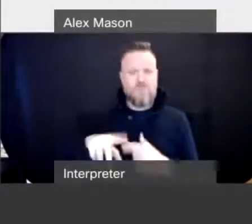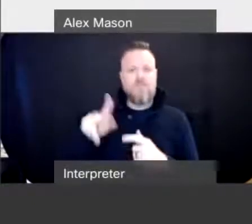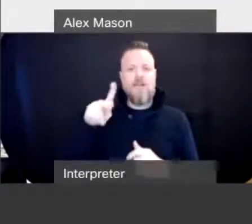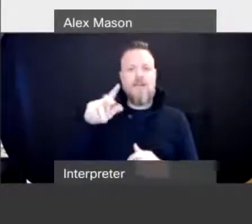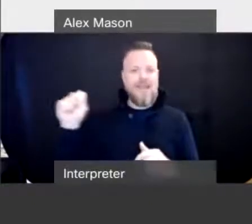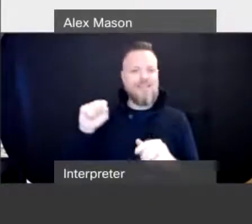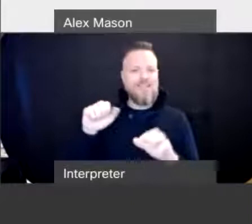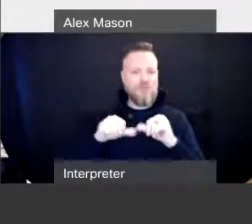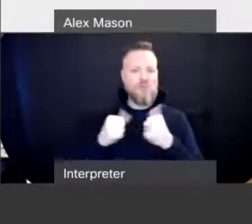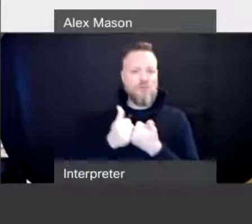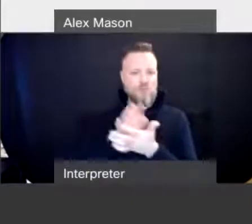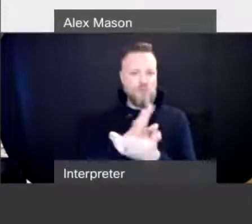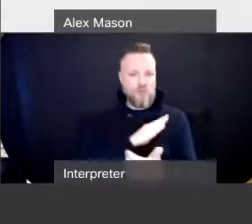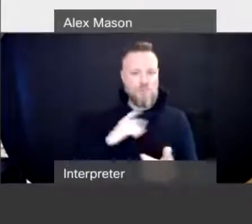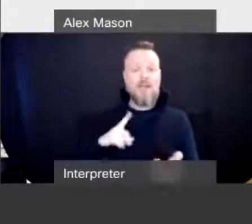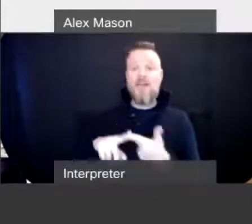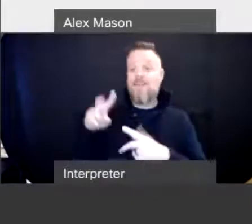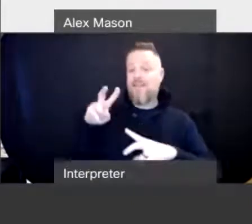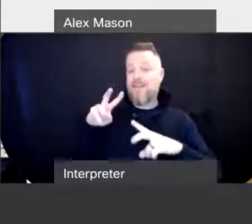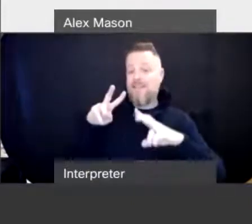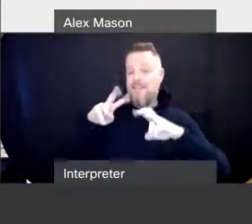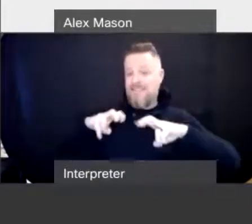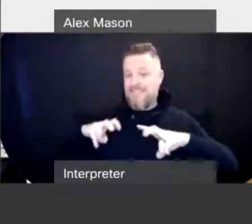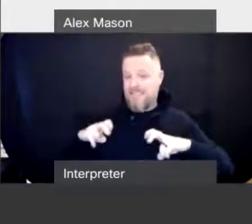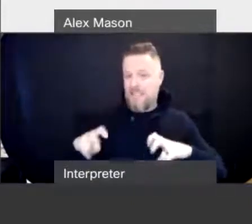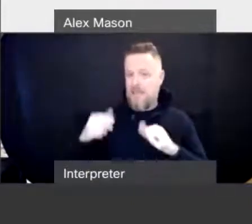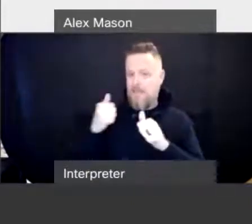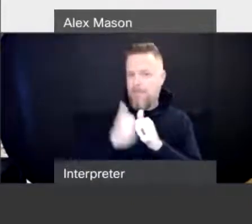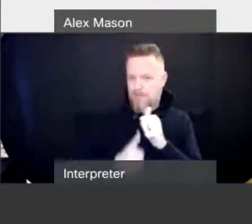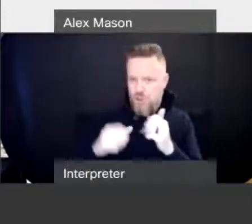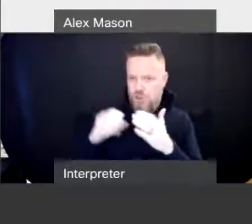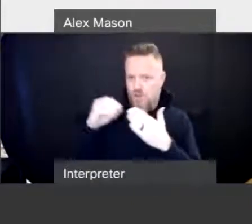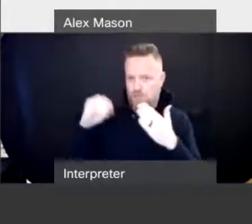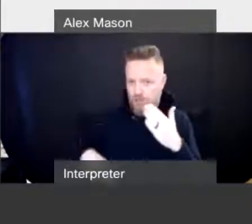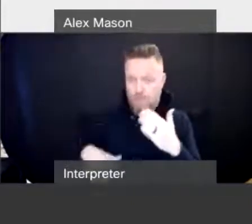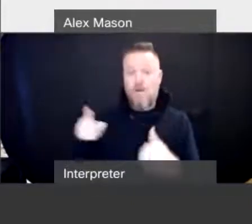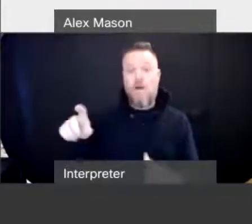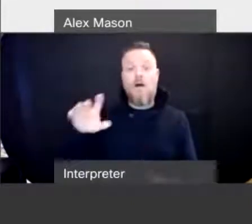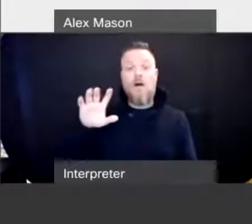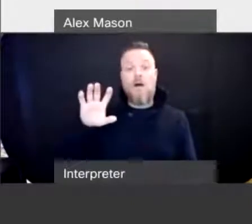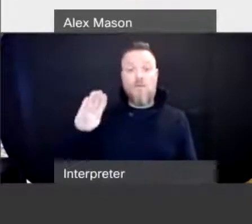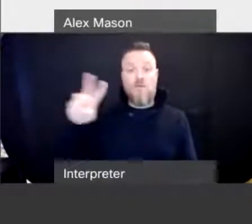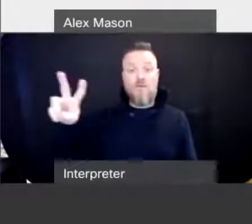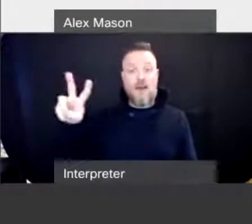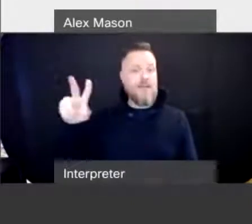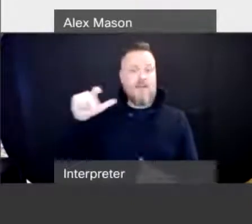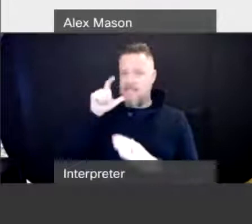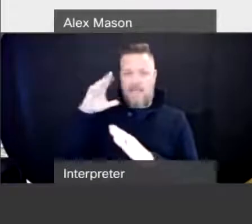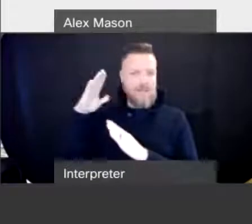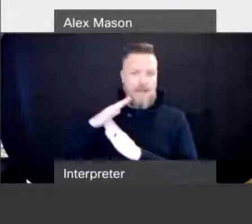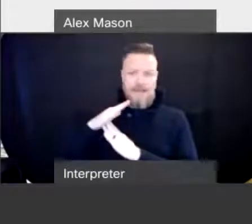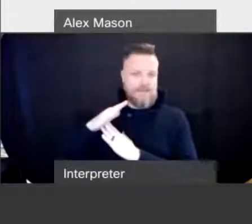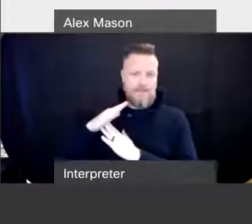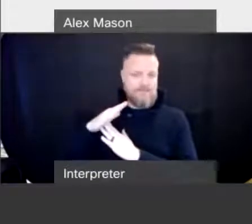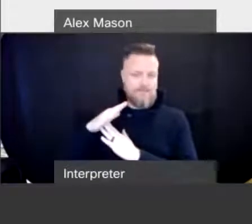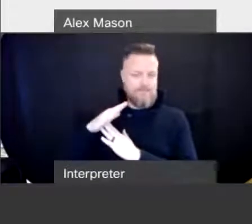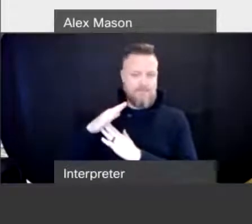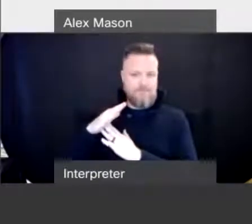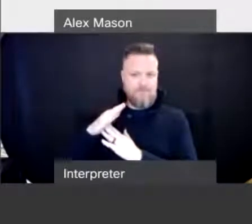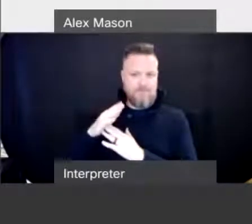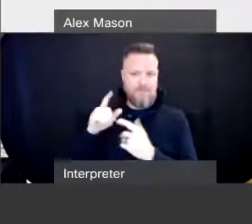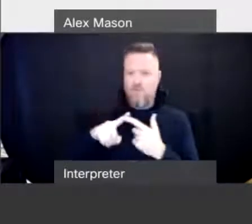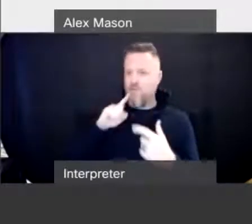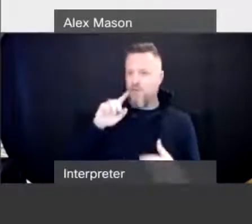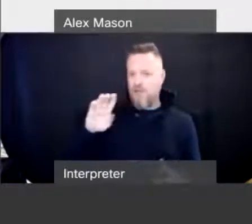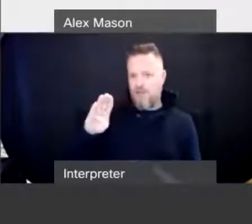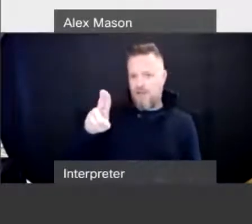Remember, it's assessed valuation per pupil. So Blue Valley is not the highest. It's really always Burlington